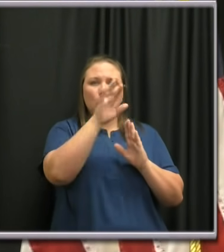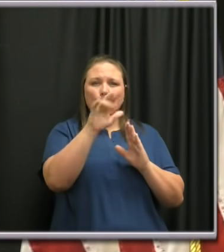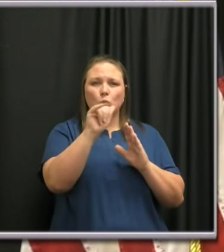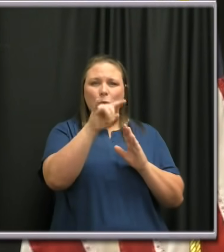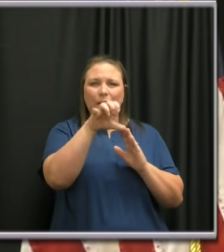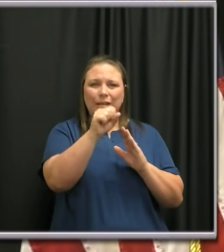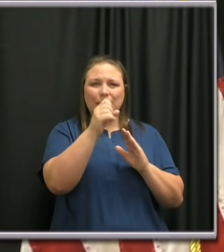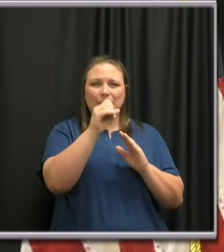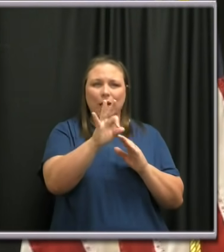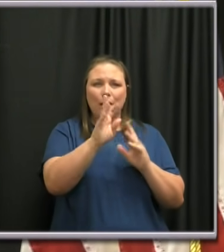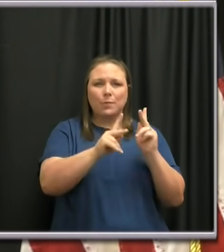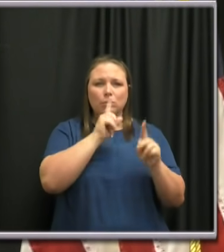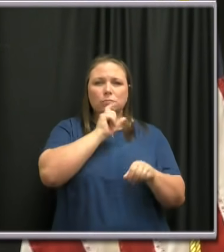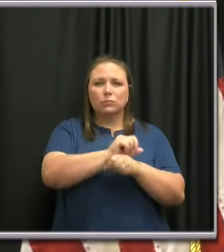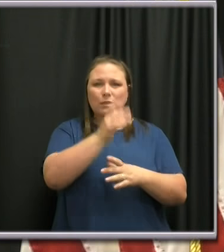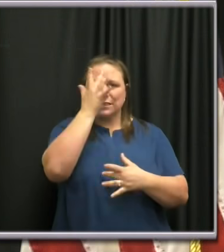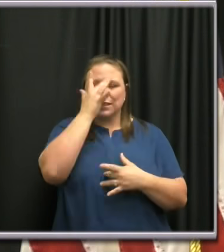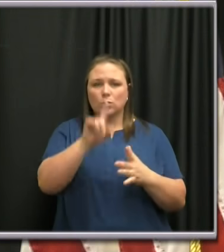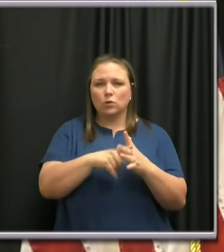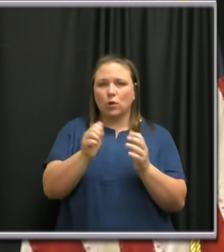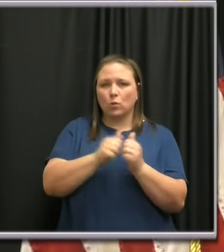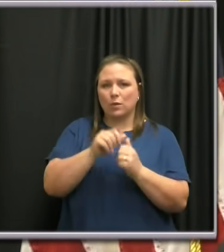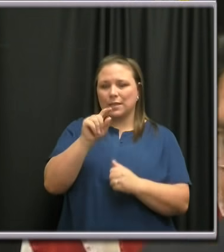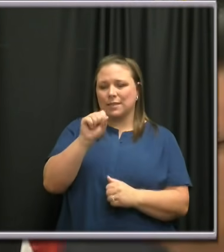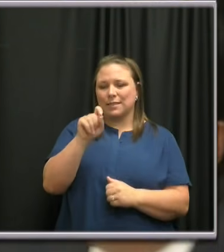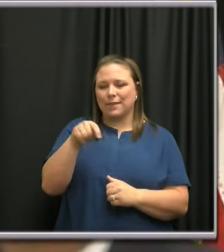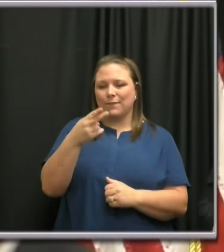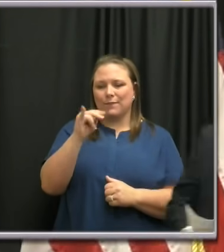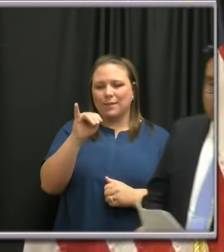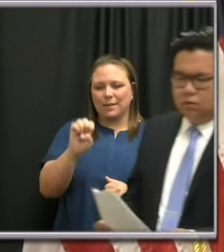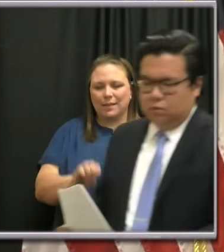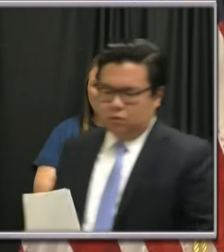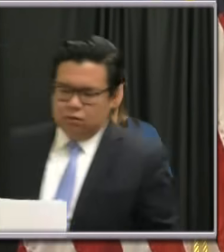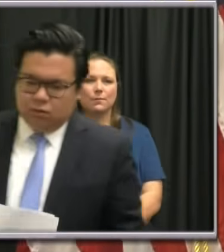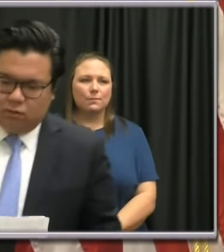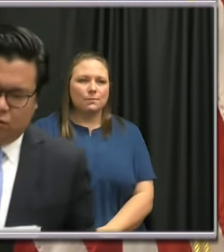results. Thanks, Nancy. We'll start with Stephanie Tetra.